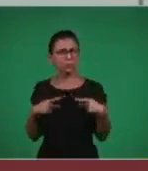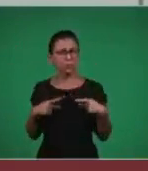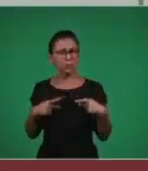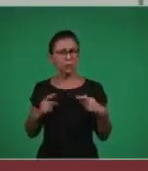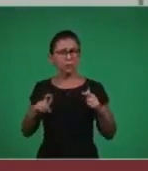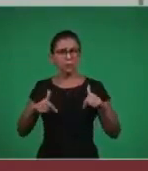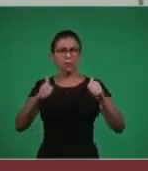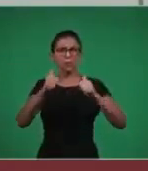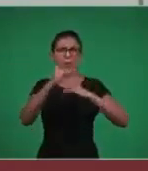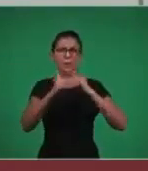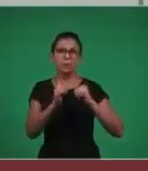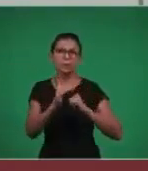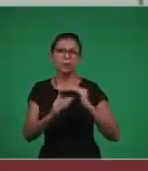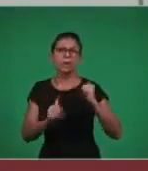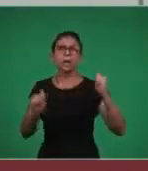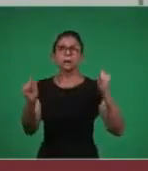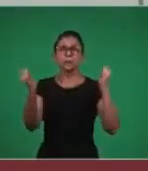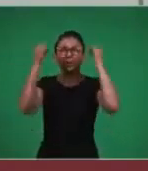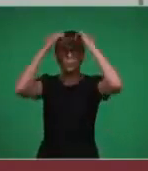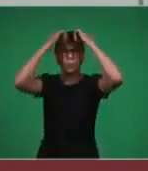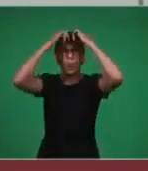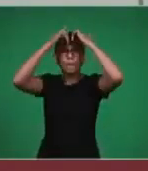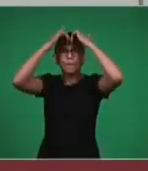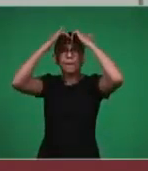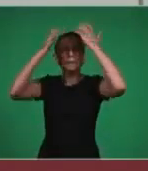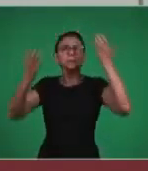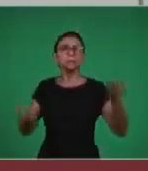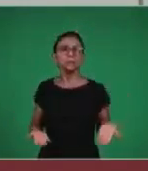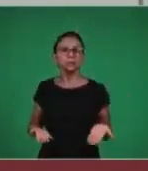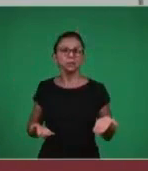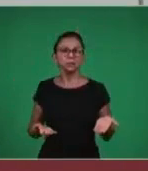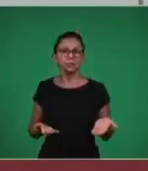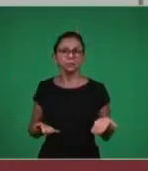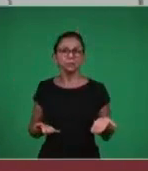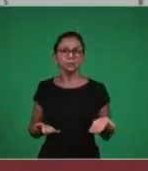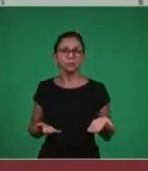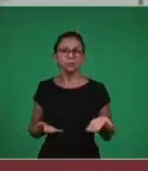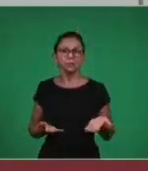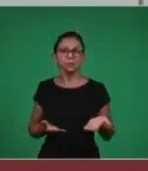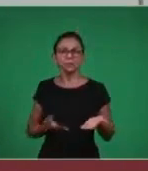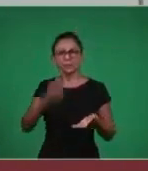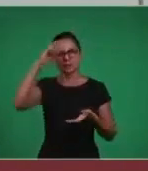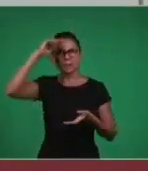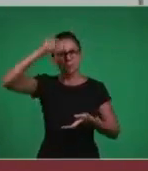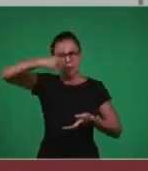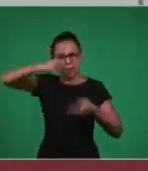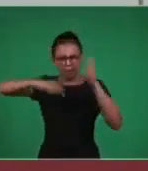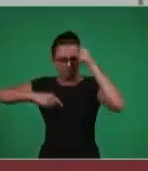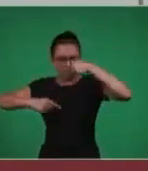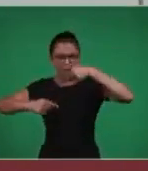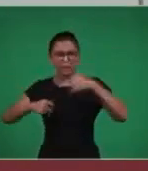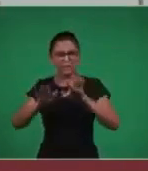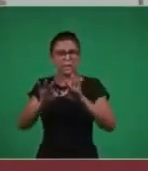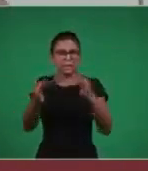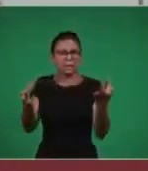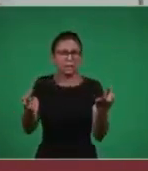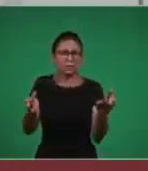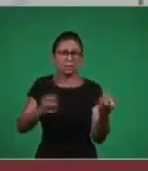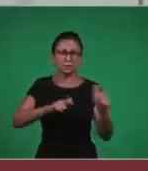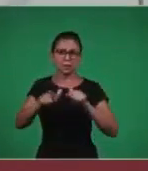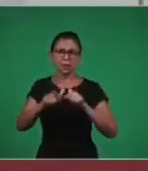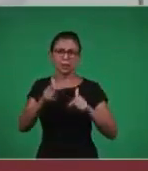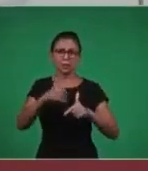The executive role is the cognitive abilities that allow us to perform tasks from